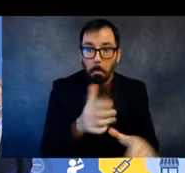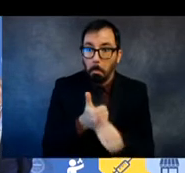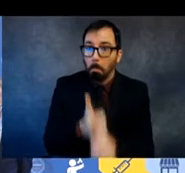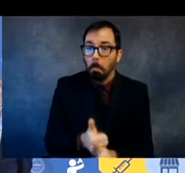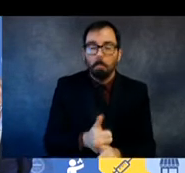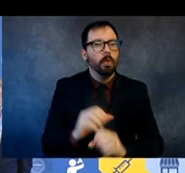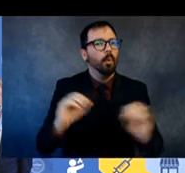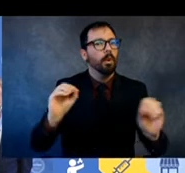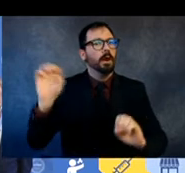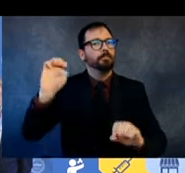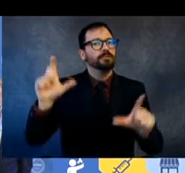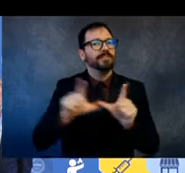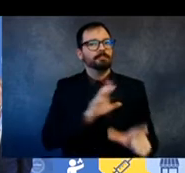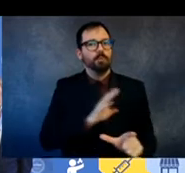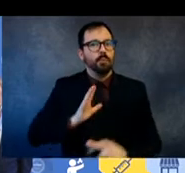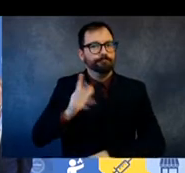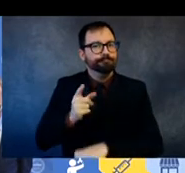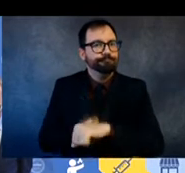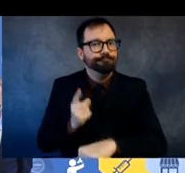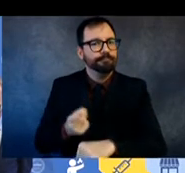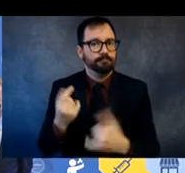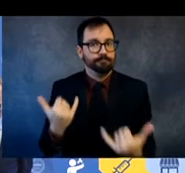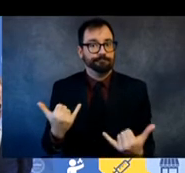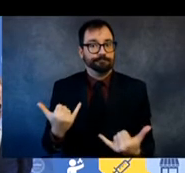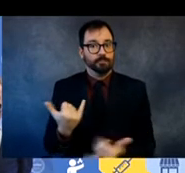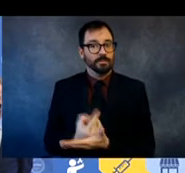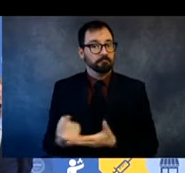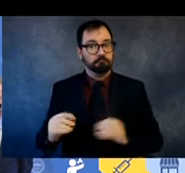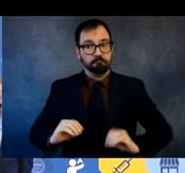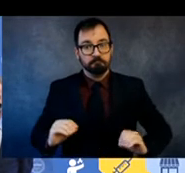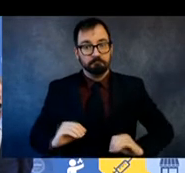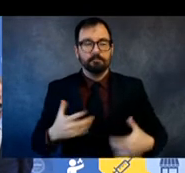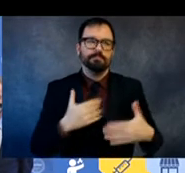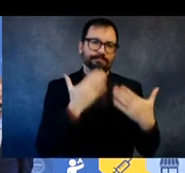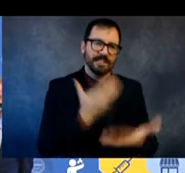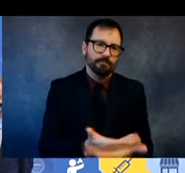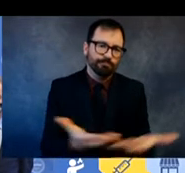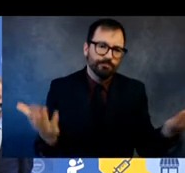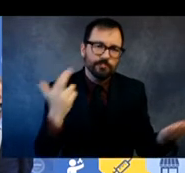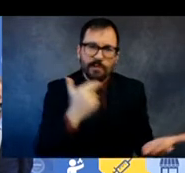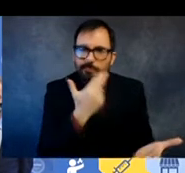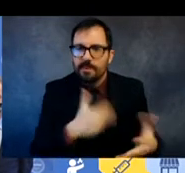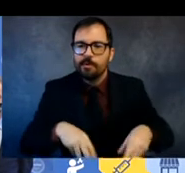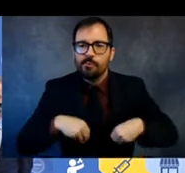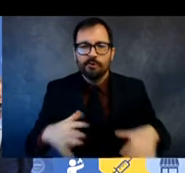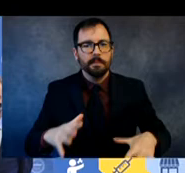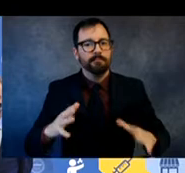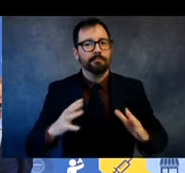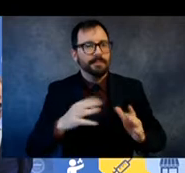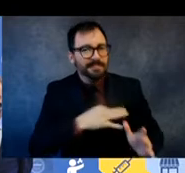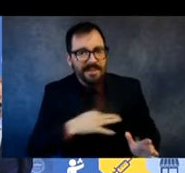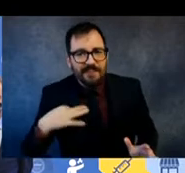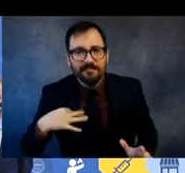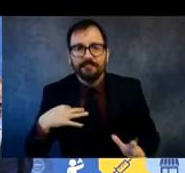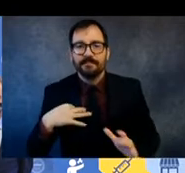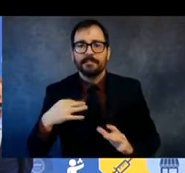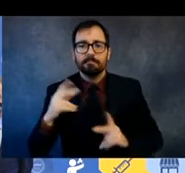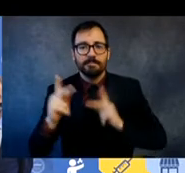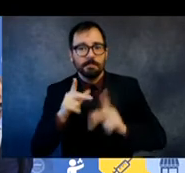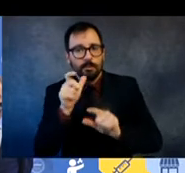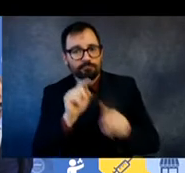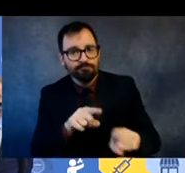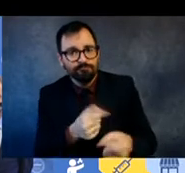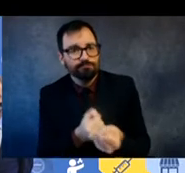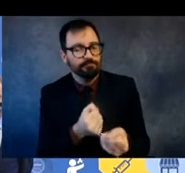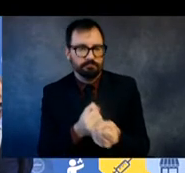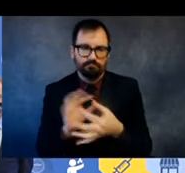a good thing. I want to thank our restaurants, restaurant owners, and all the staff and all the patrons for your cooperation over the weekend. We need everyone to keep it